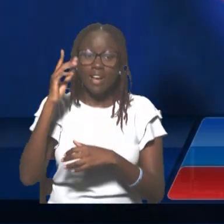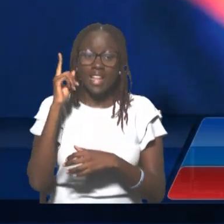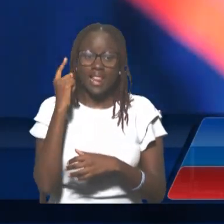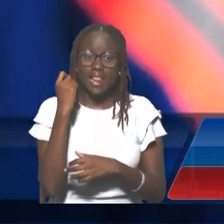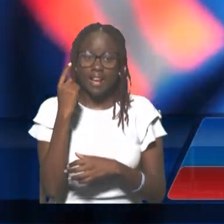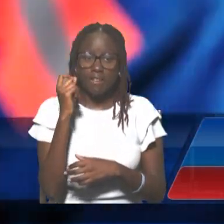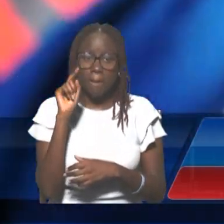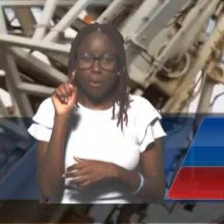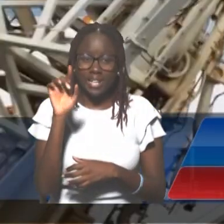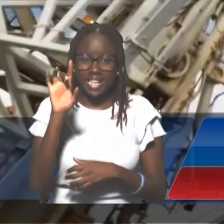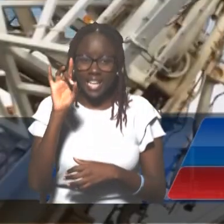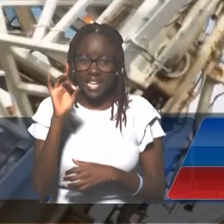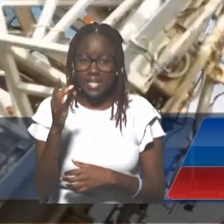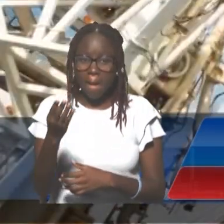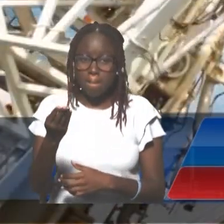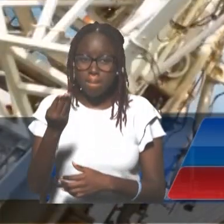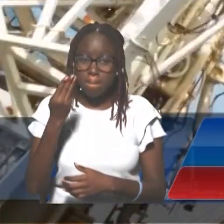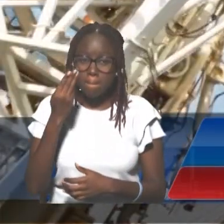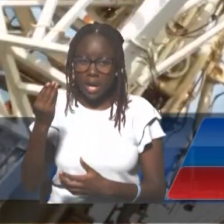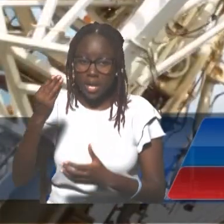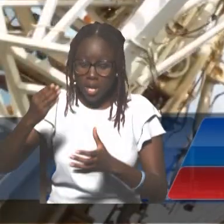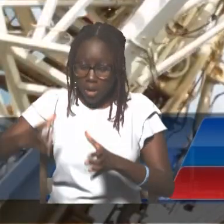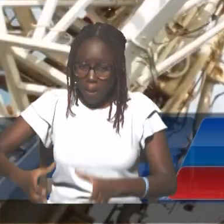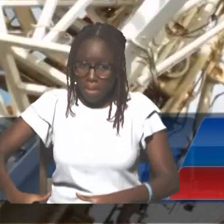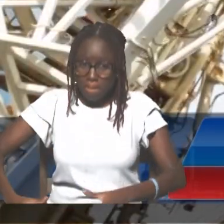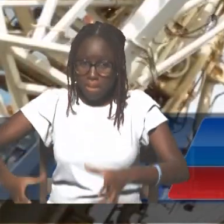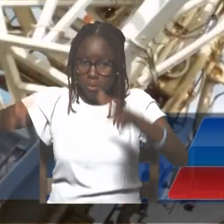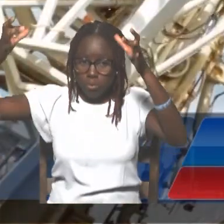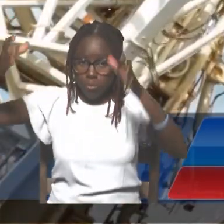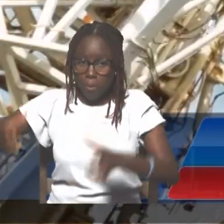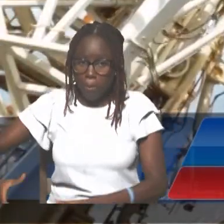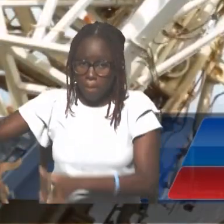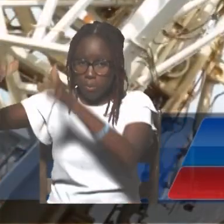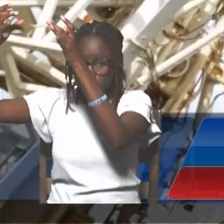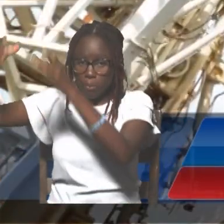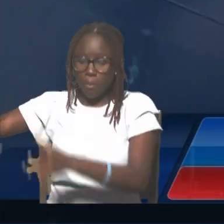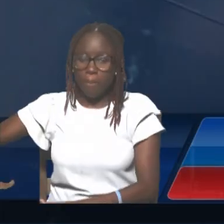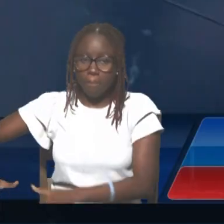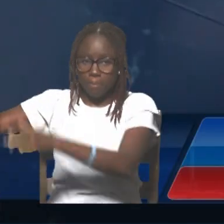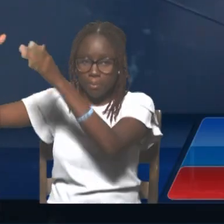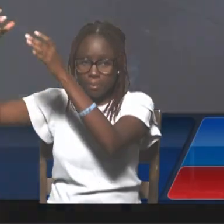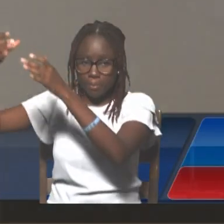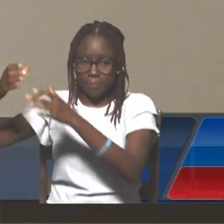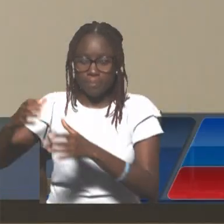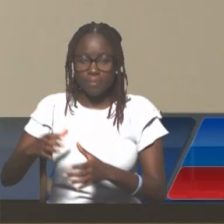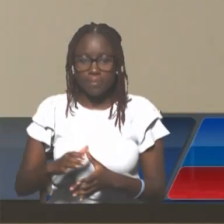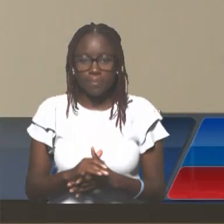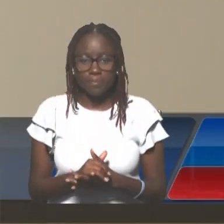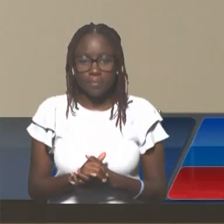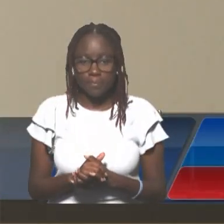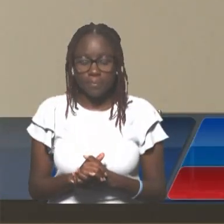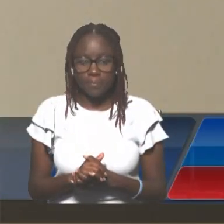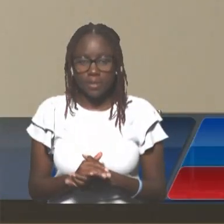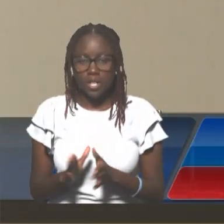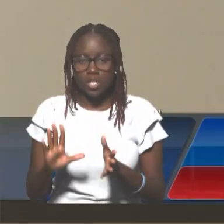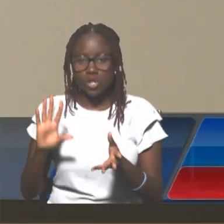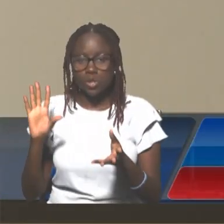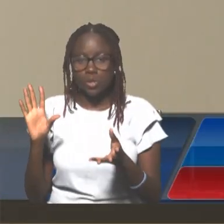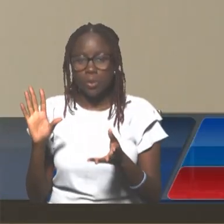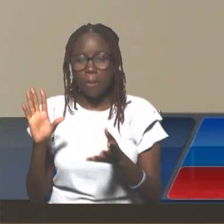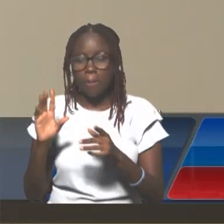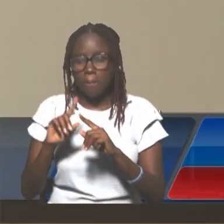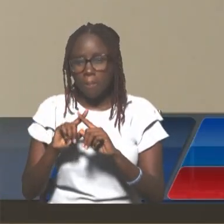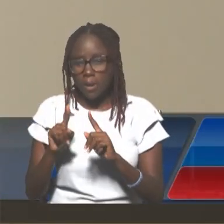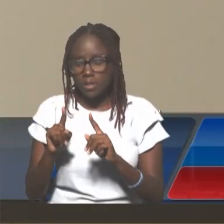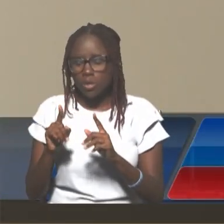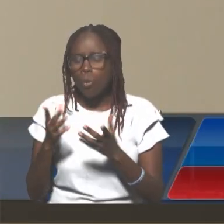gas equivalent. The economy benefited from because of the 11 plus billion barrels of oil and gas equivalent. But the